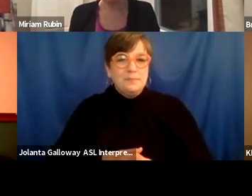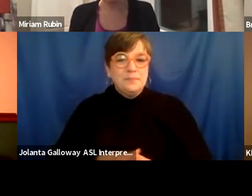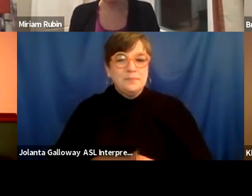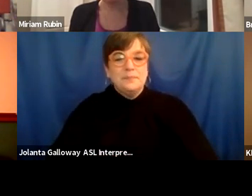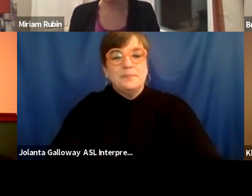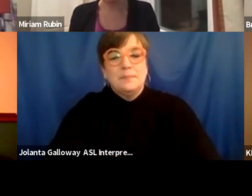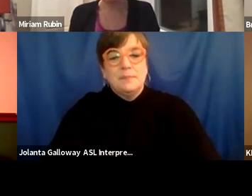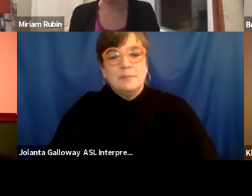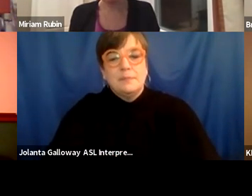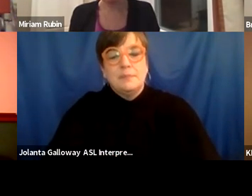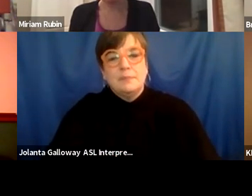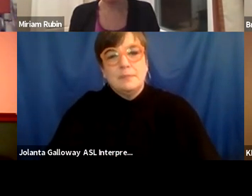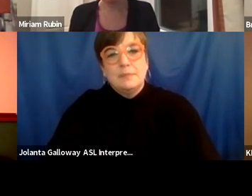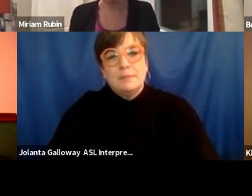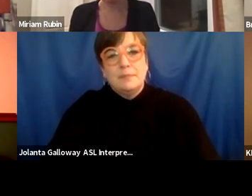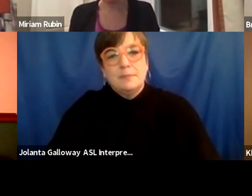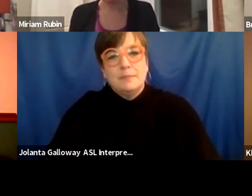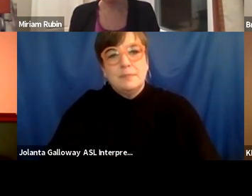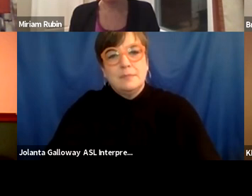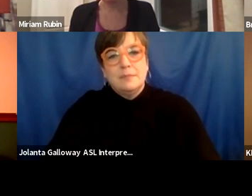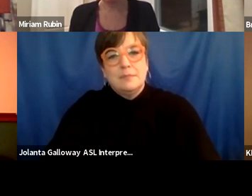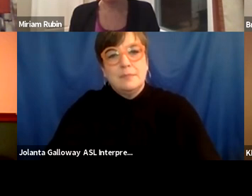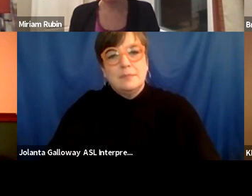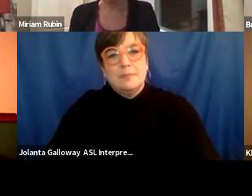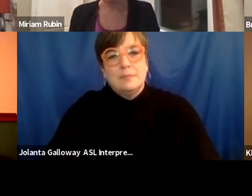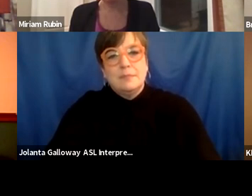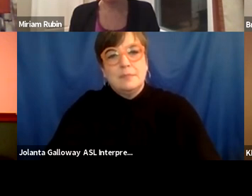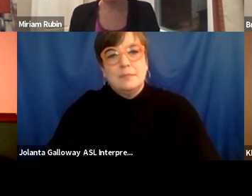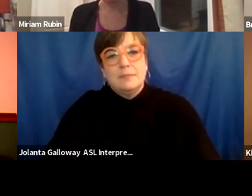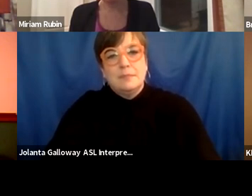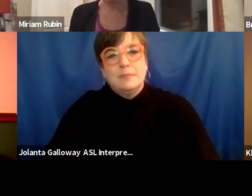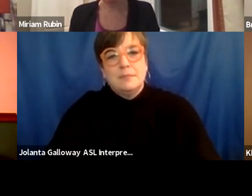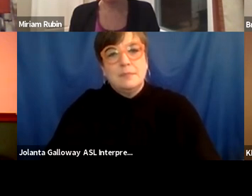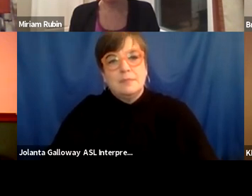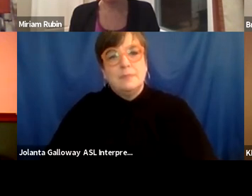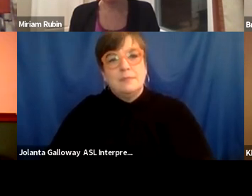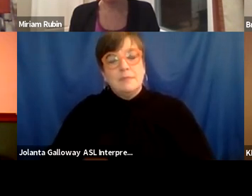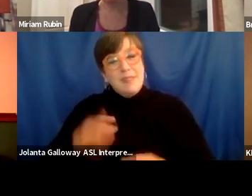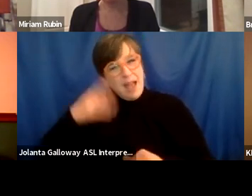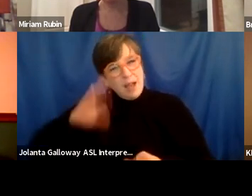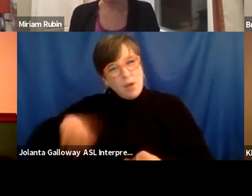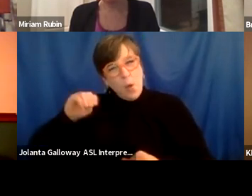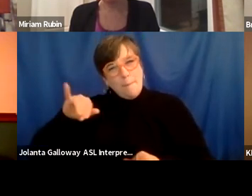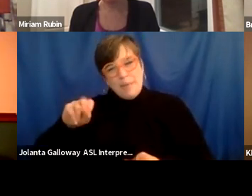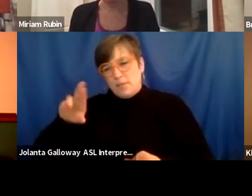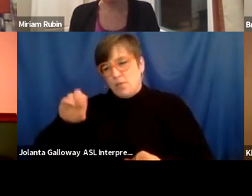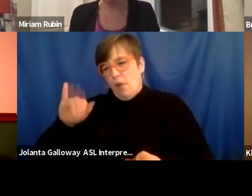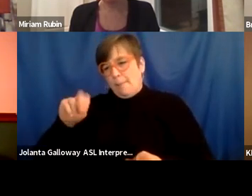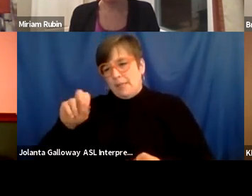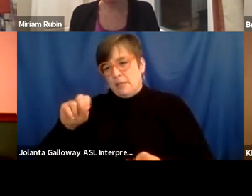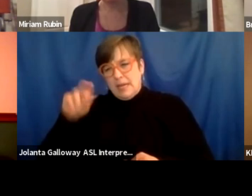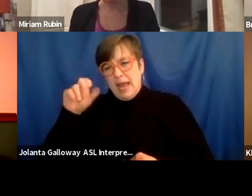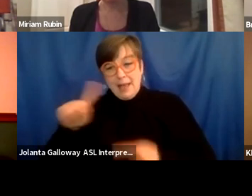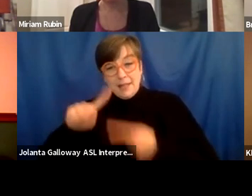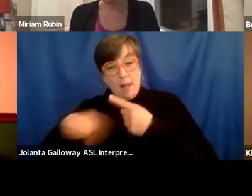that. But how do we have a base budget? And I know Ms. Robinson has asked this many times over the years. You